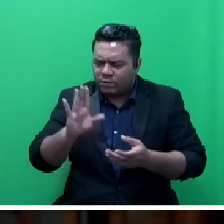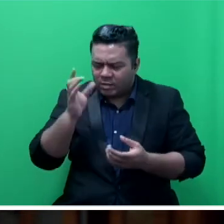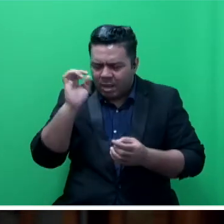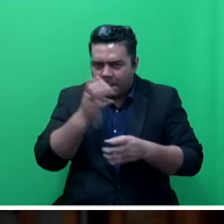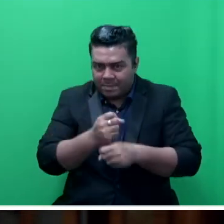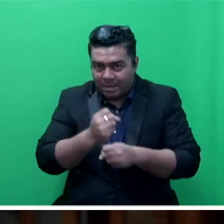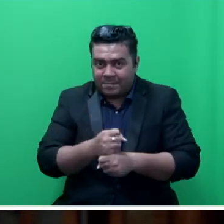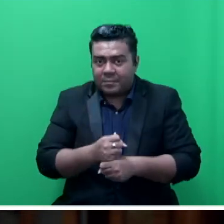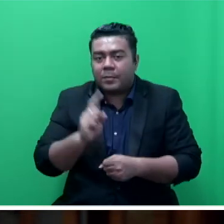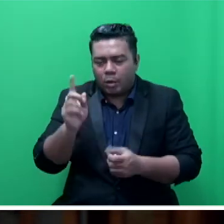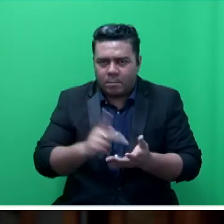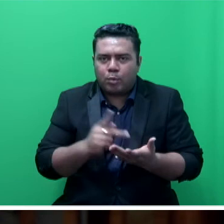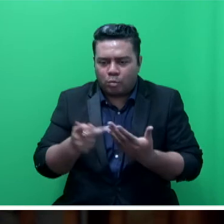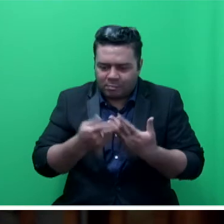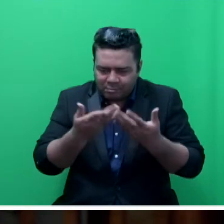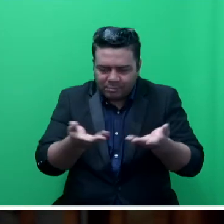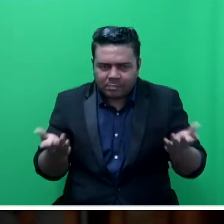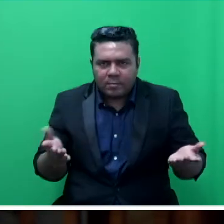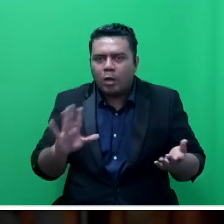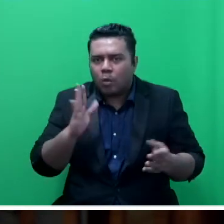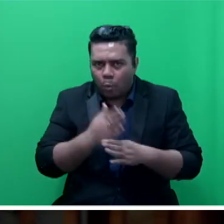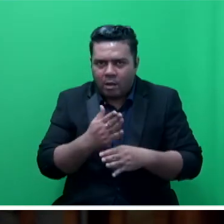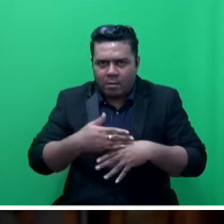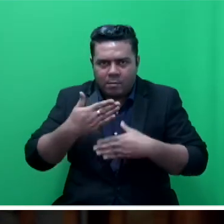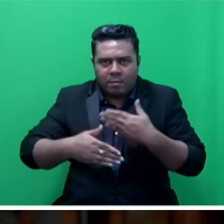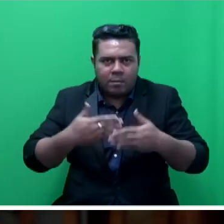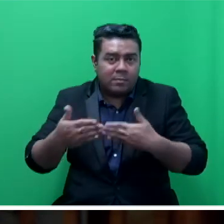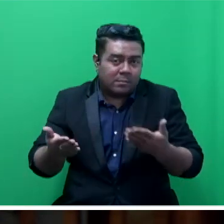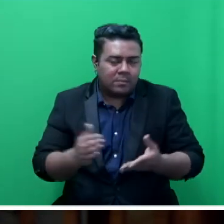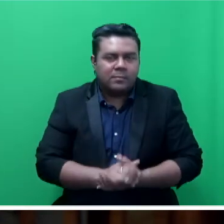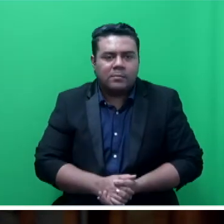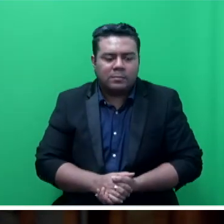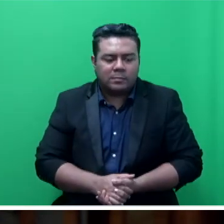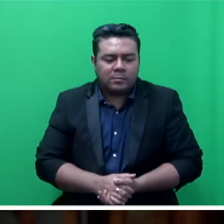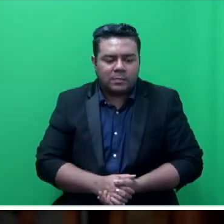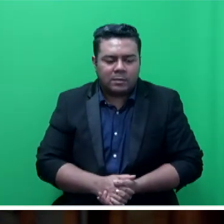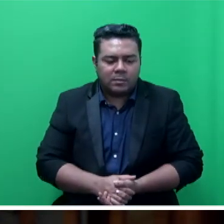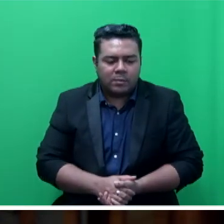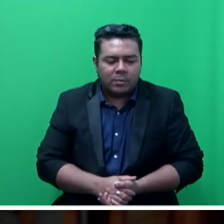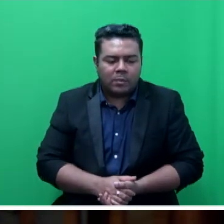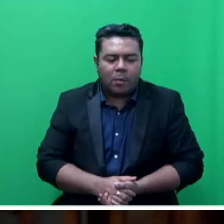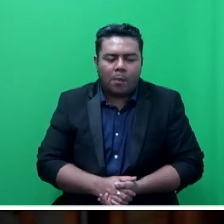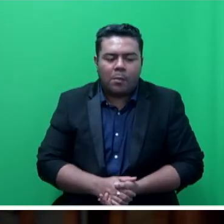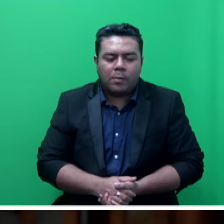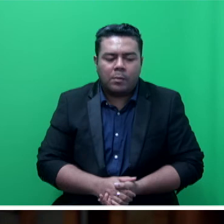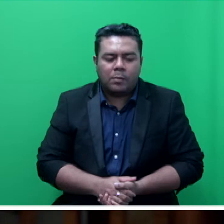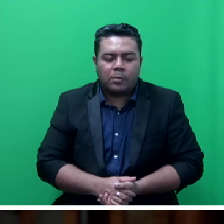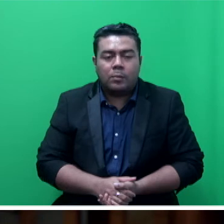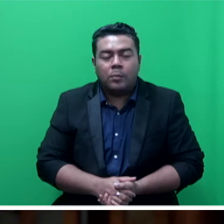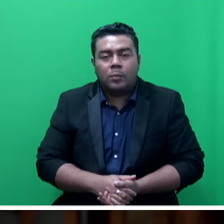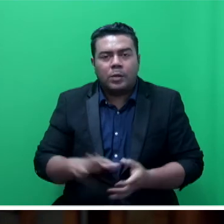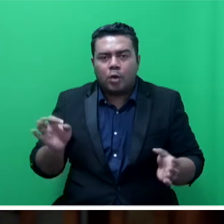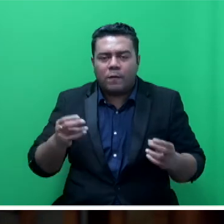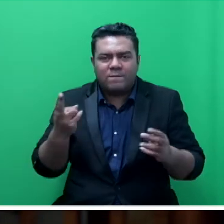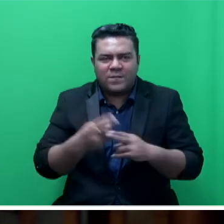update on the project and the work schedule. Mr. Speaker, sir, we don't fix the